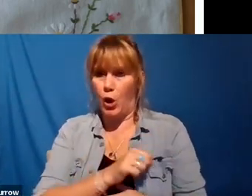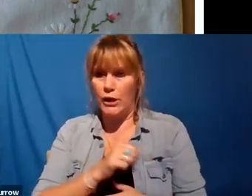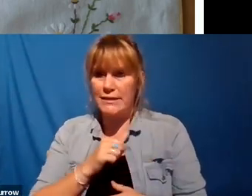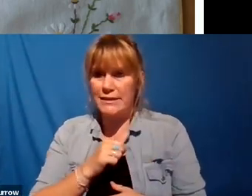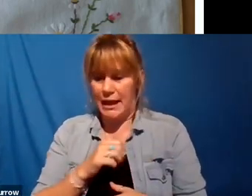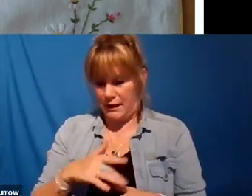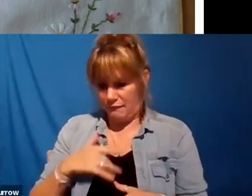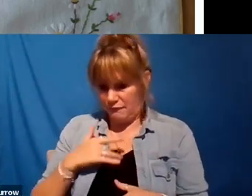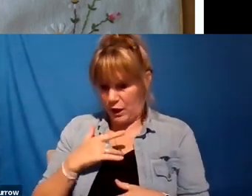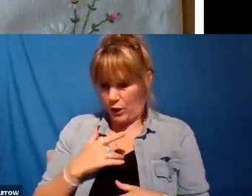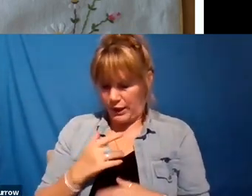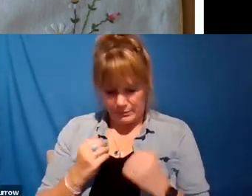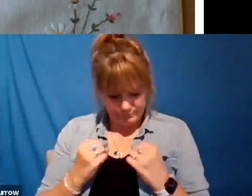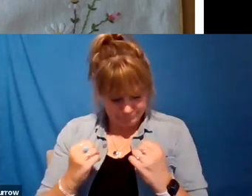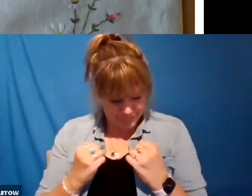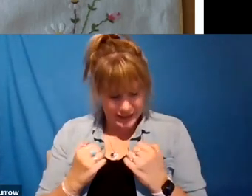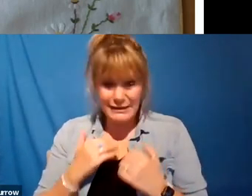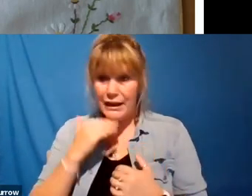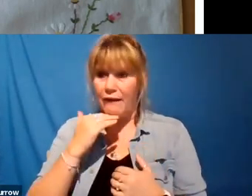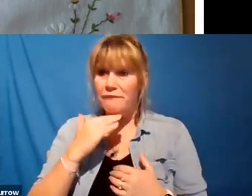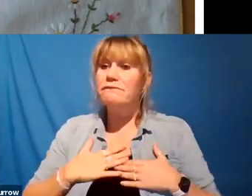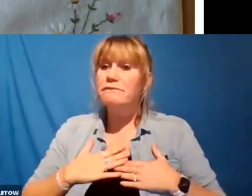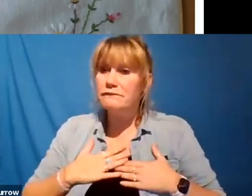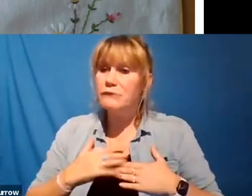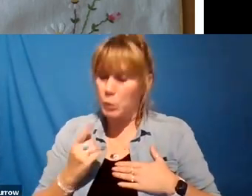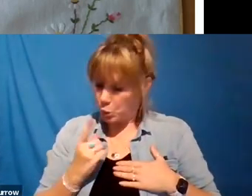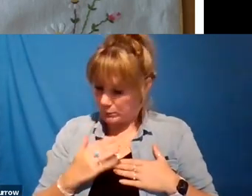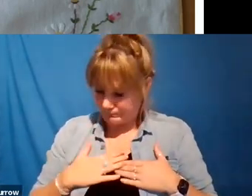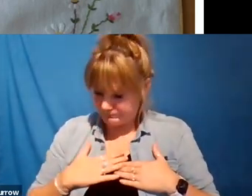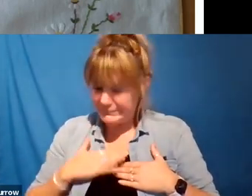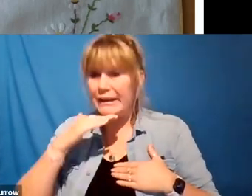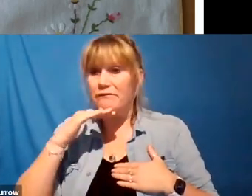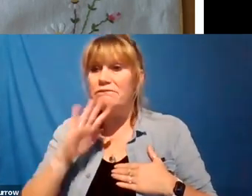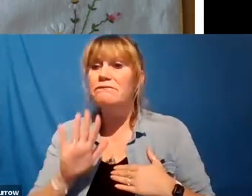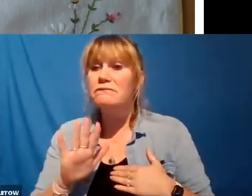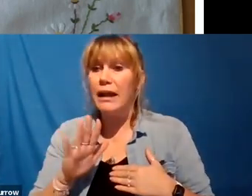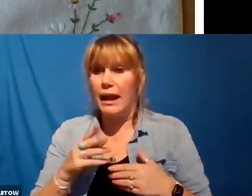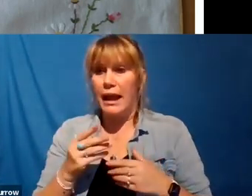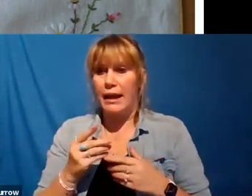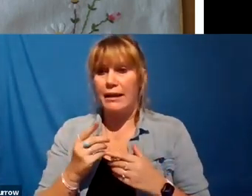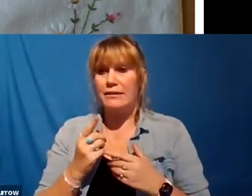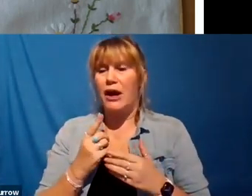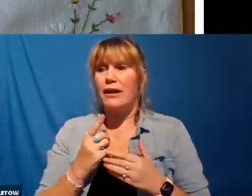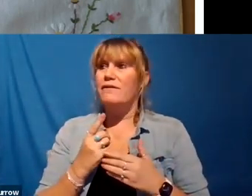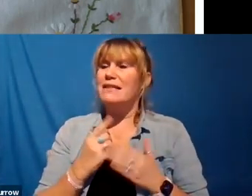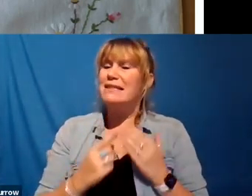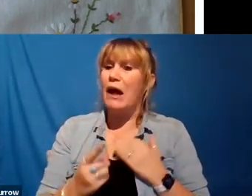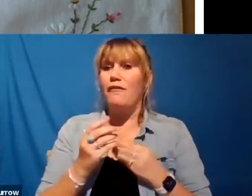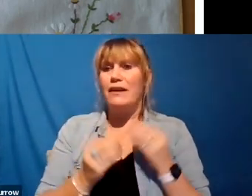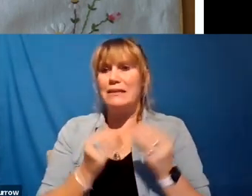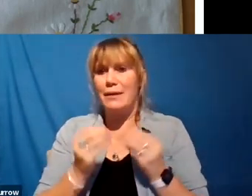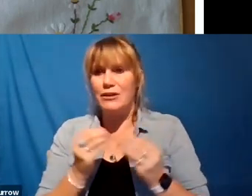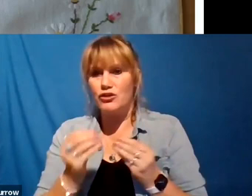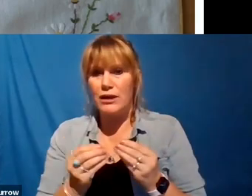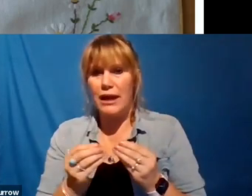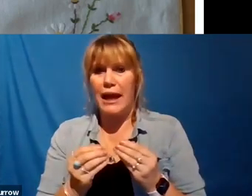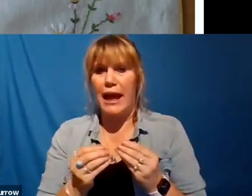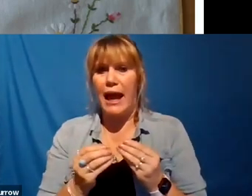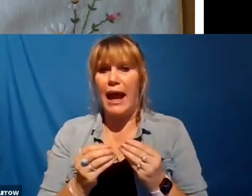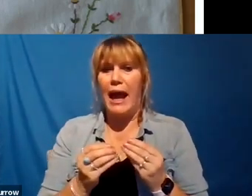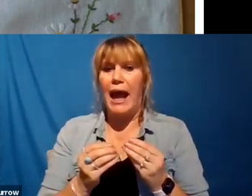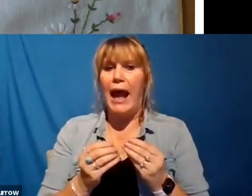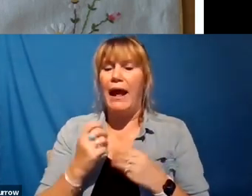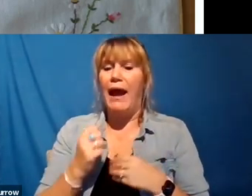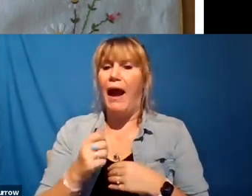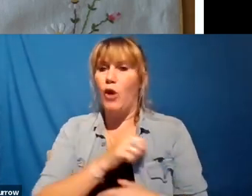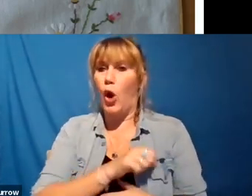enough and belonging in the world, and are quite self-explanatory. I've also embroidered honesty plants and